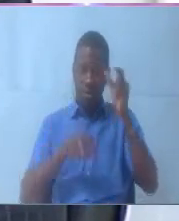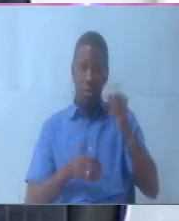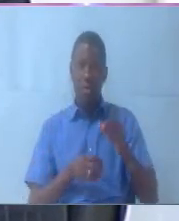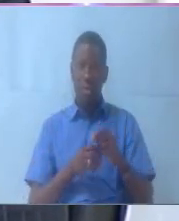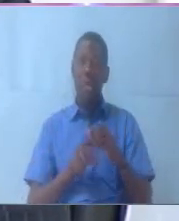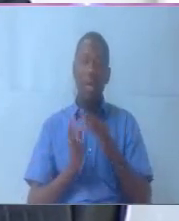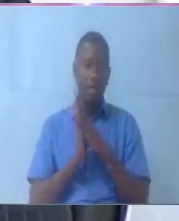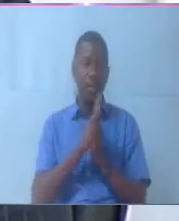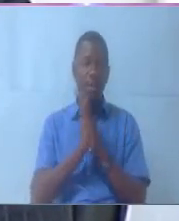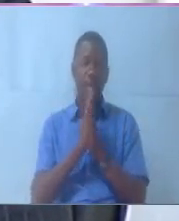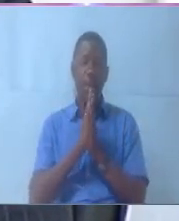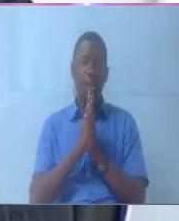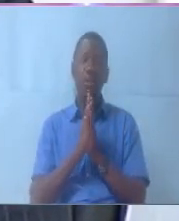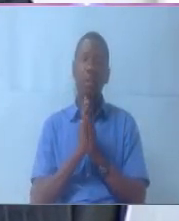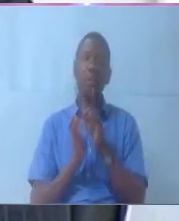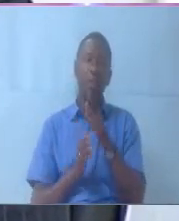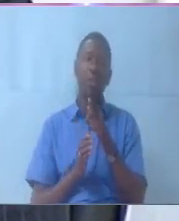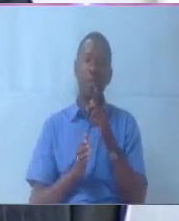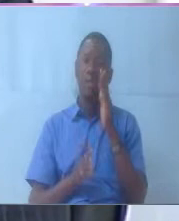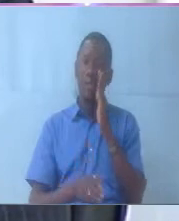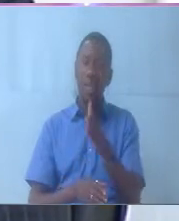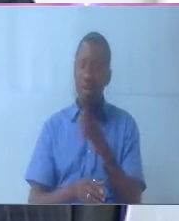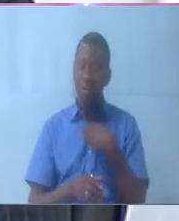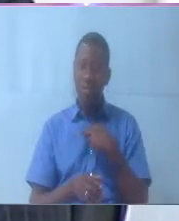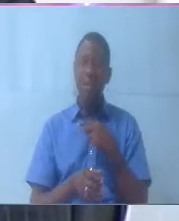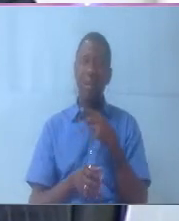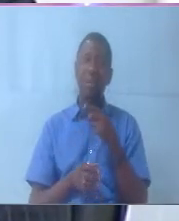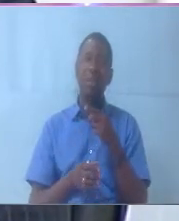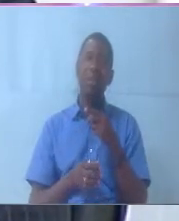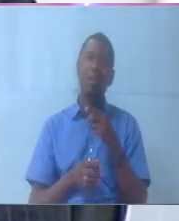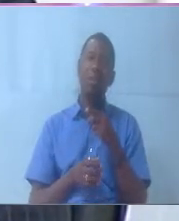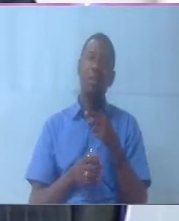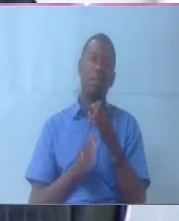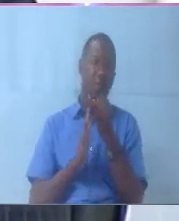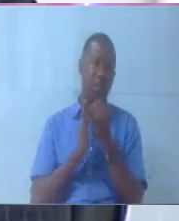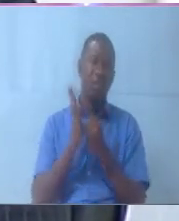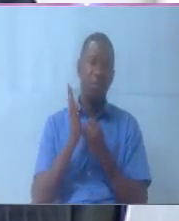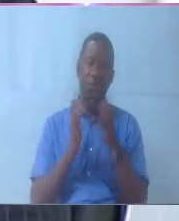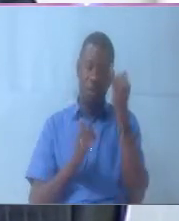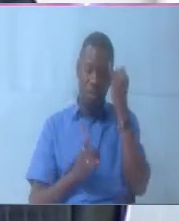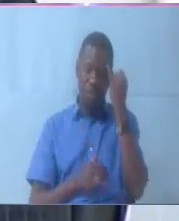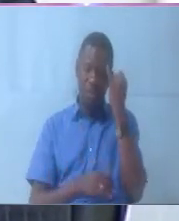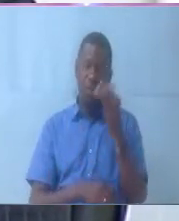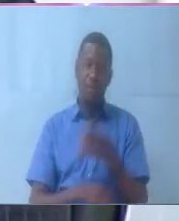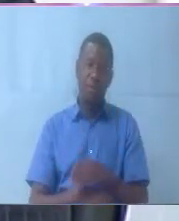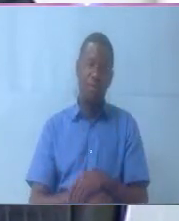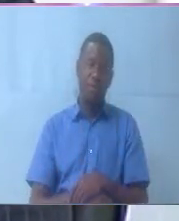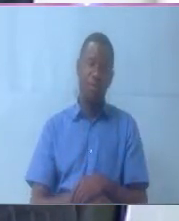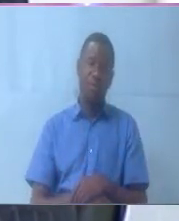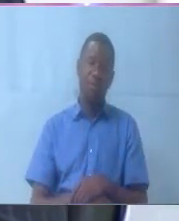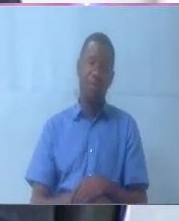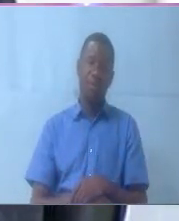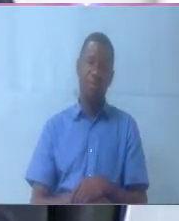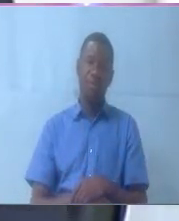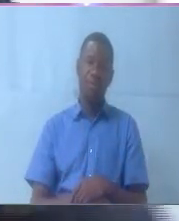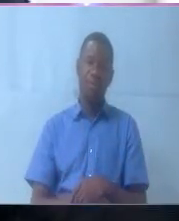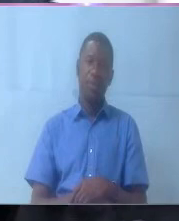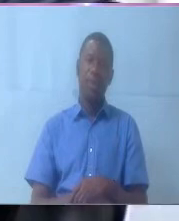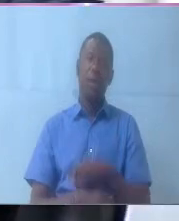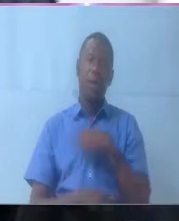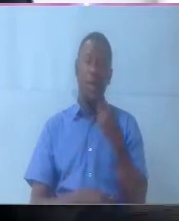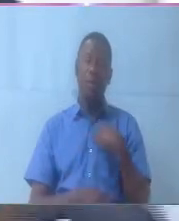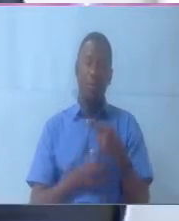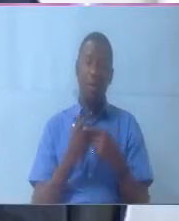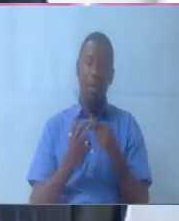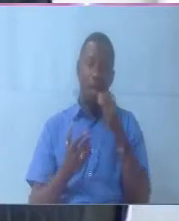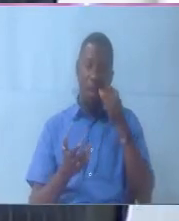bunda nyaton ko tembo fango amarina ta chalindiro kele wo kuma kango la karola itelie memfo nya. And the letter was returned